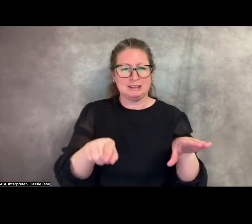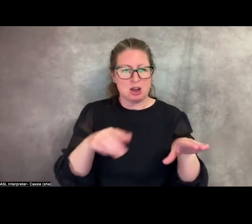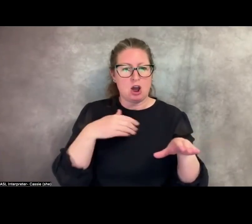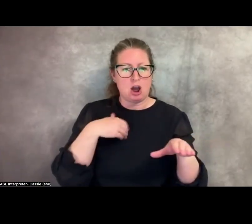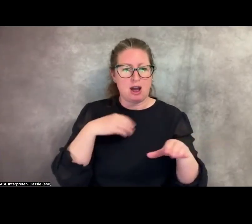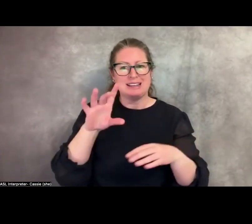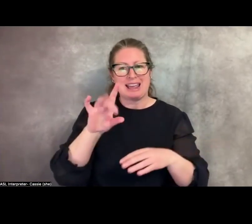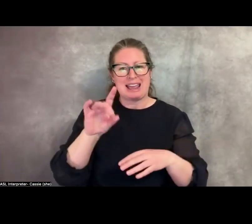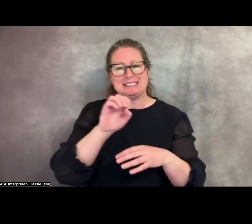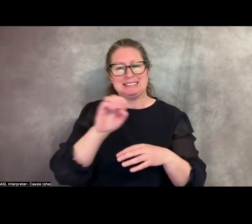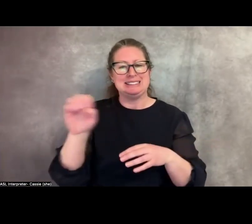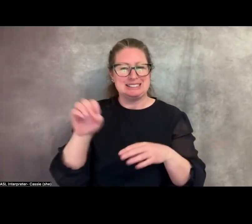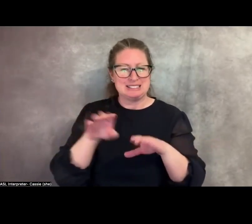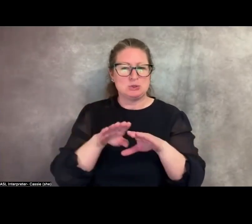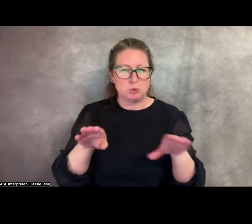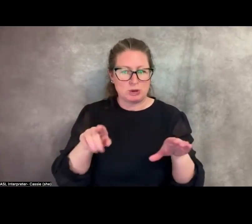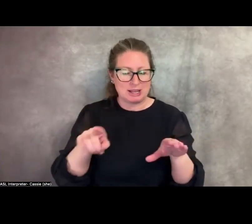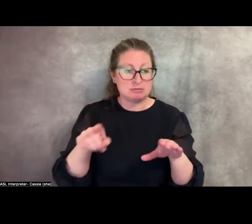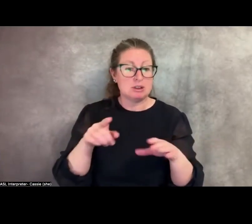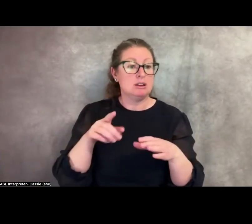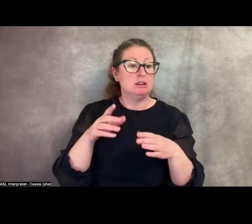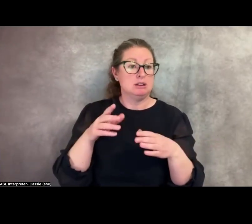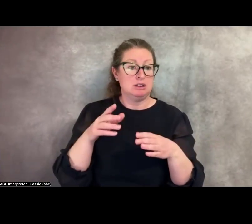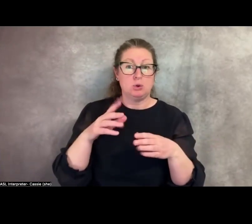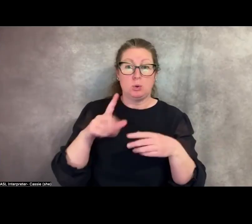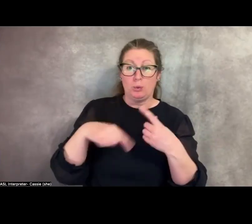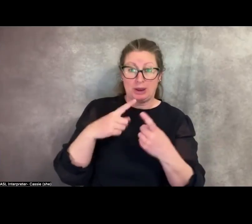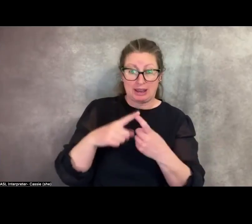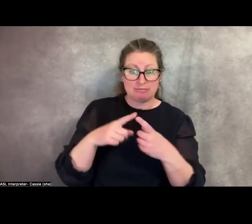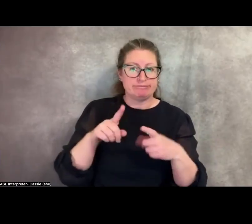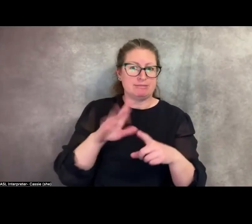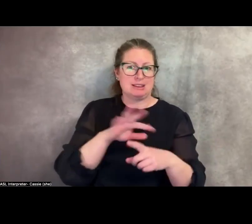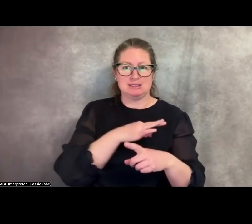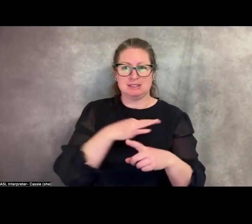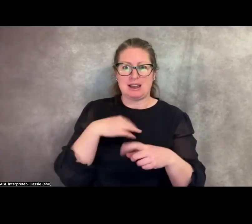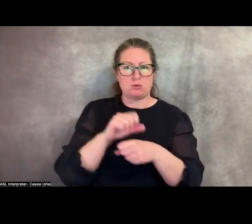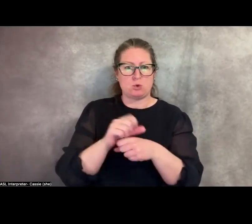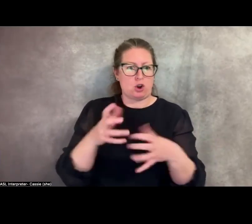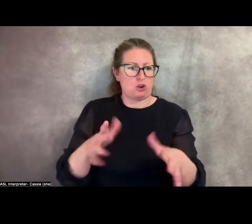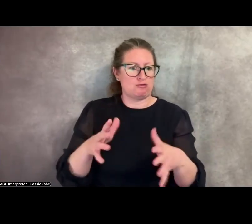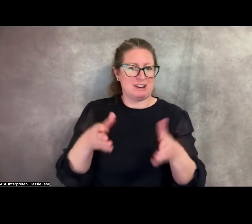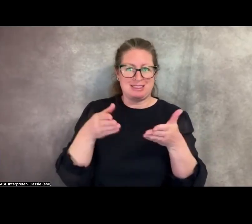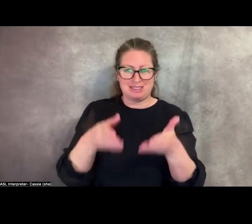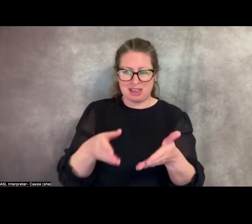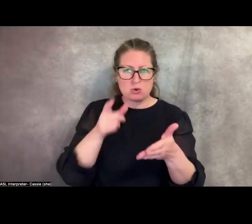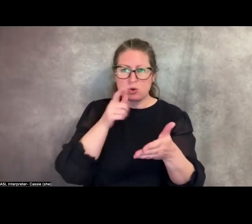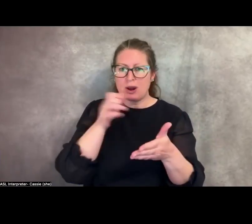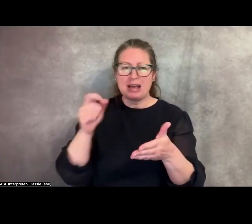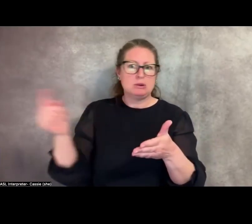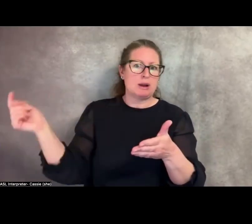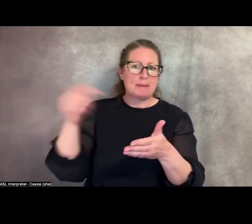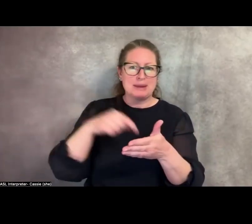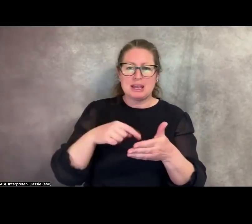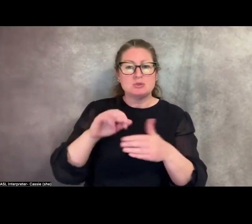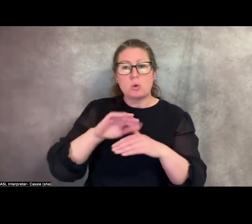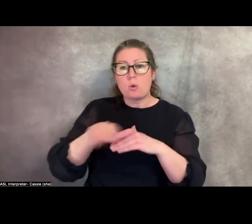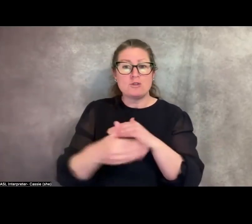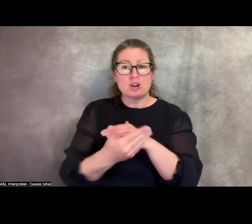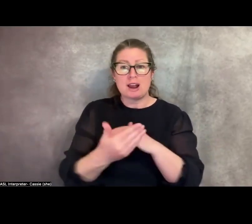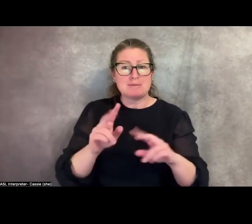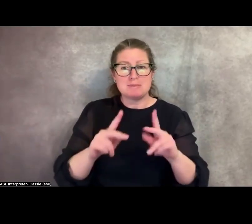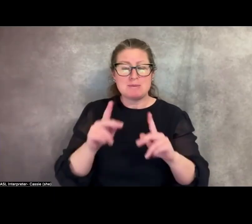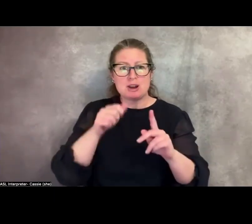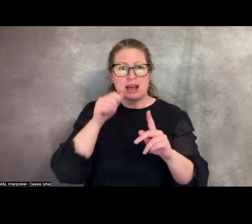East, and we scheduled it during our staff's working hours. So no one had to come in. The overnight folks didn't have to come in